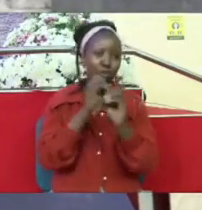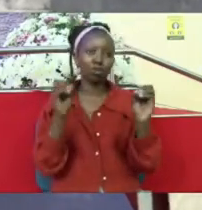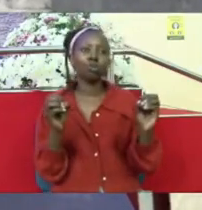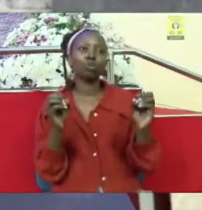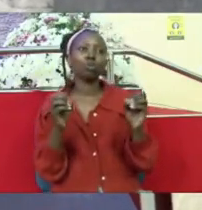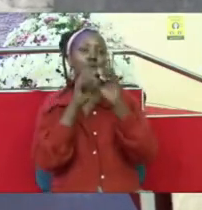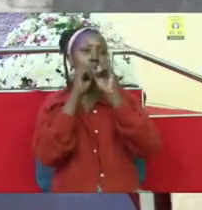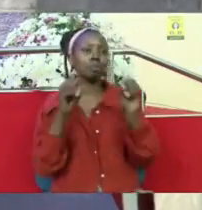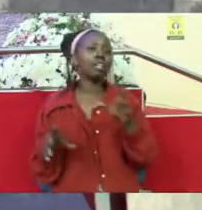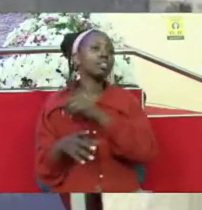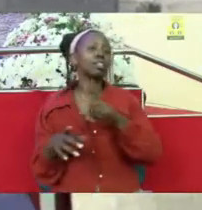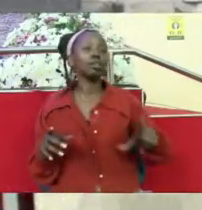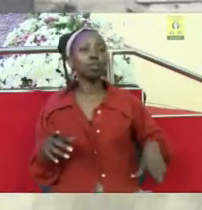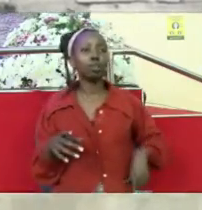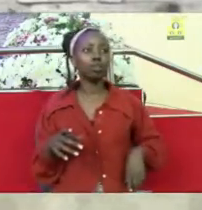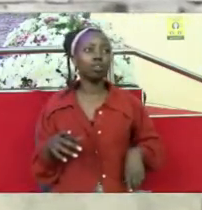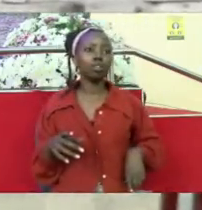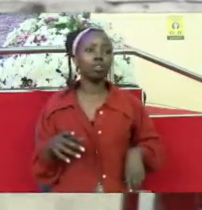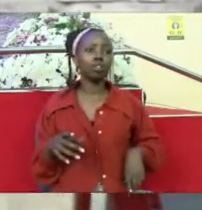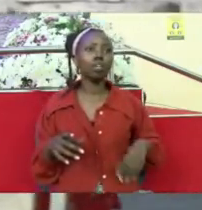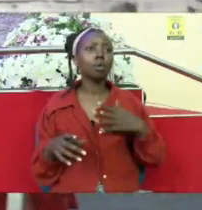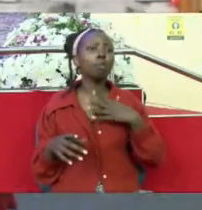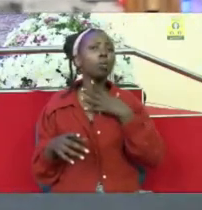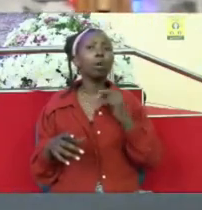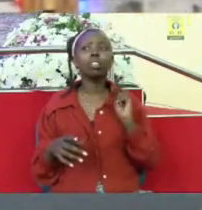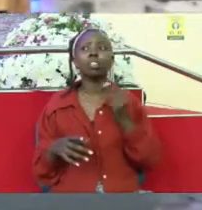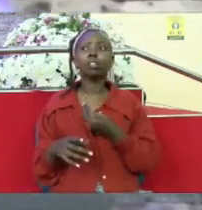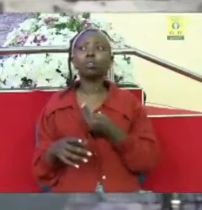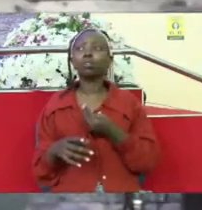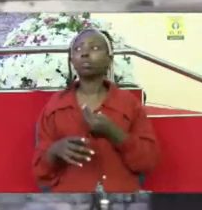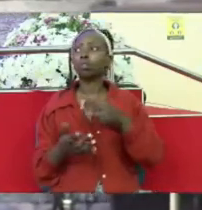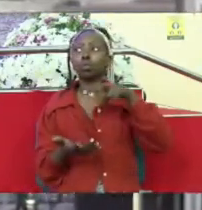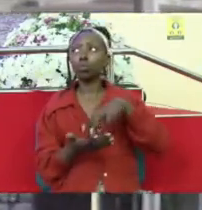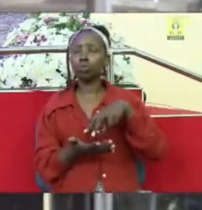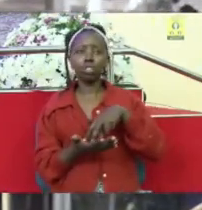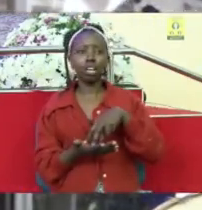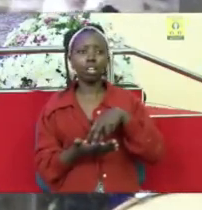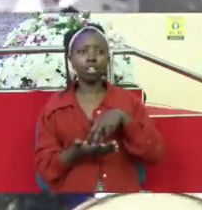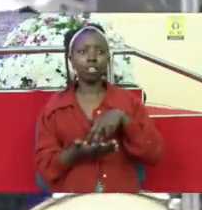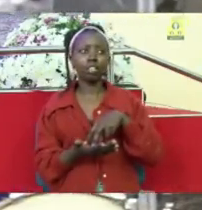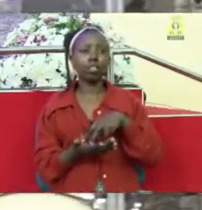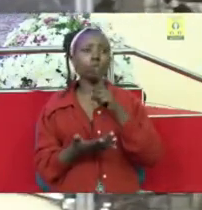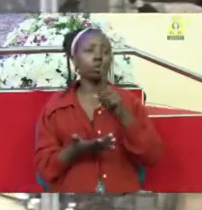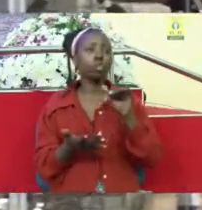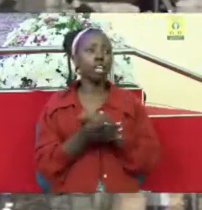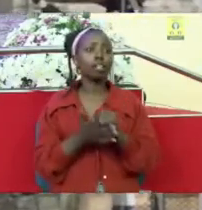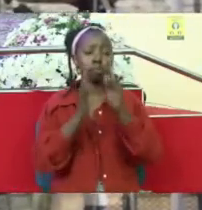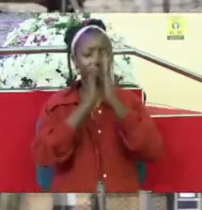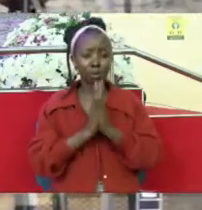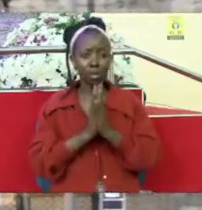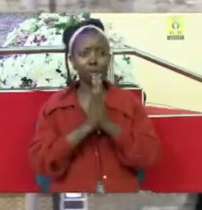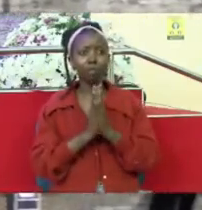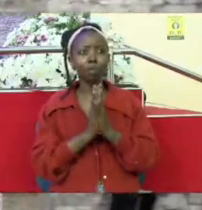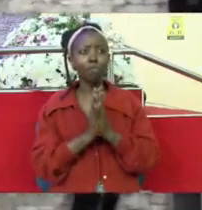be the name of the Lord. Amen. In a little while I want us to stand. Kwa muda mchache ningeomba tusimame. Because I want us to pray. Ningependa tuombe. We'll sing